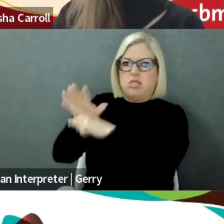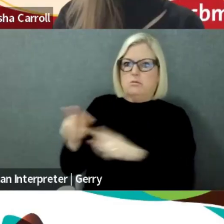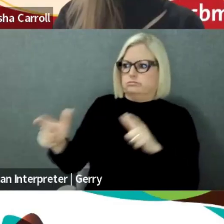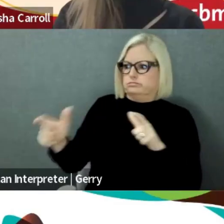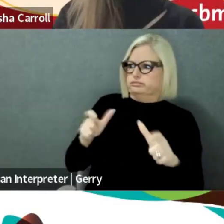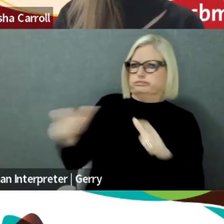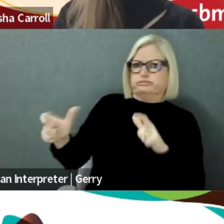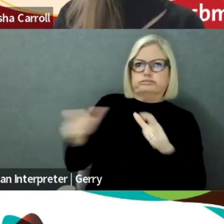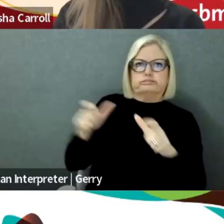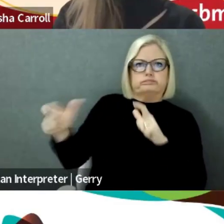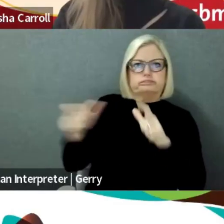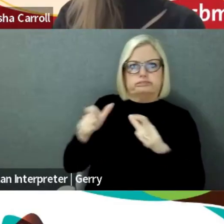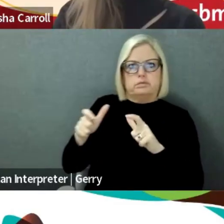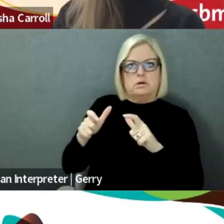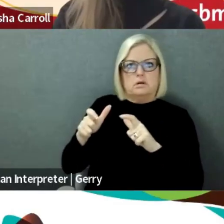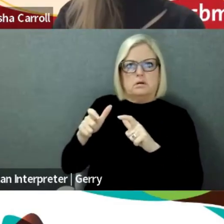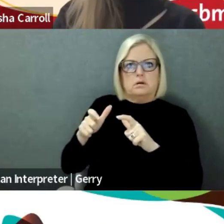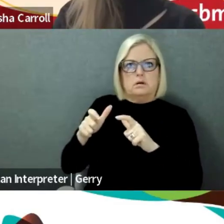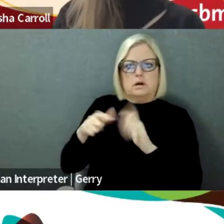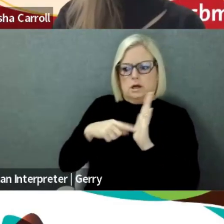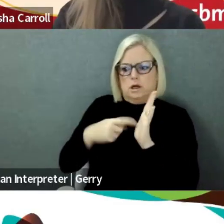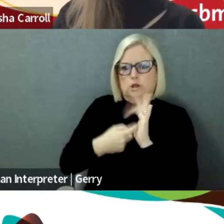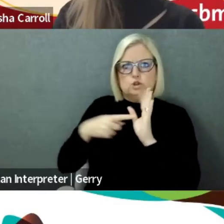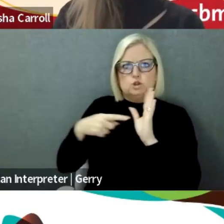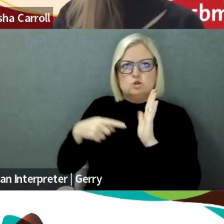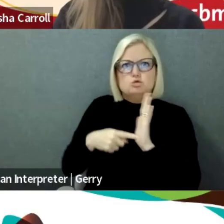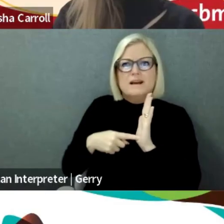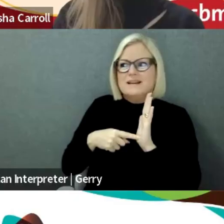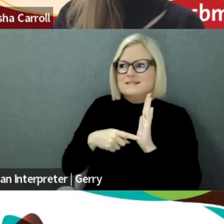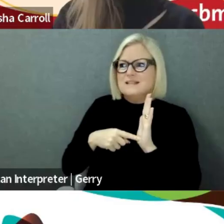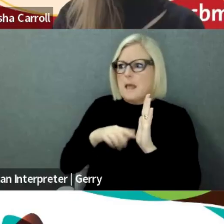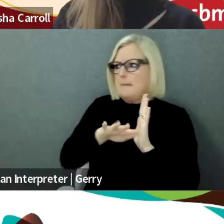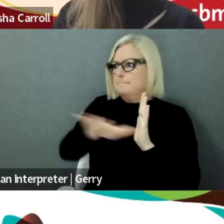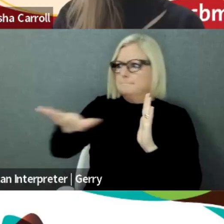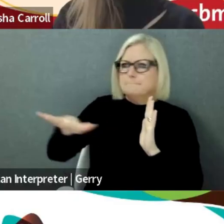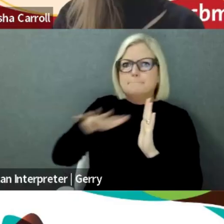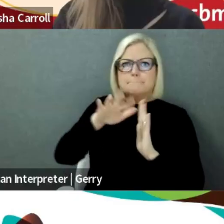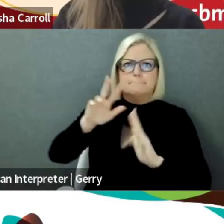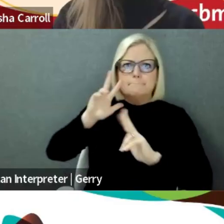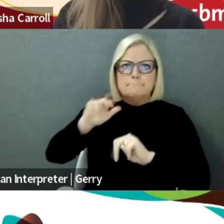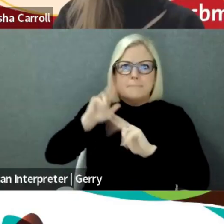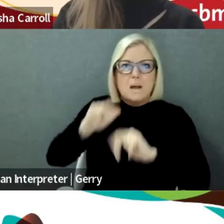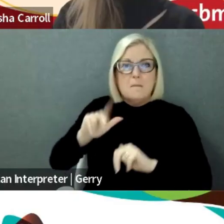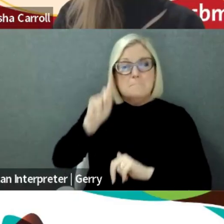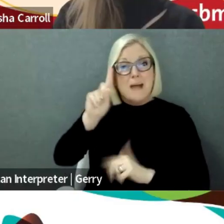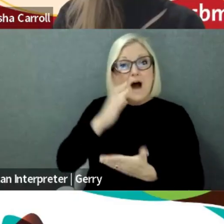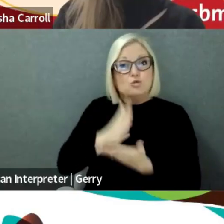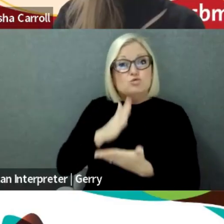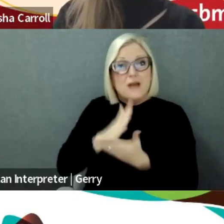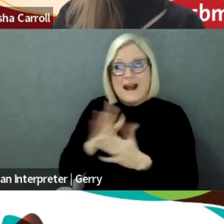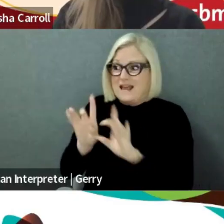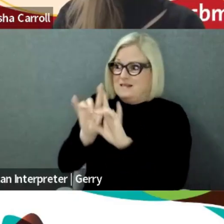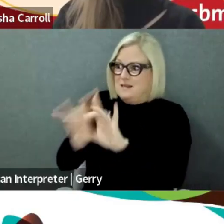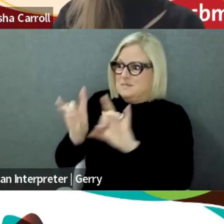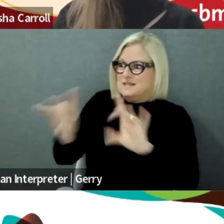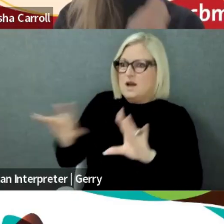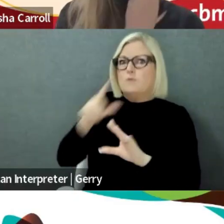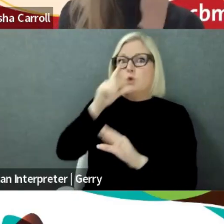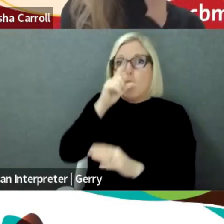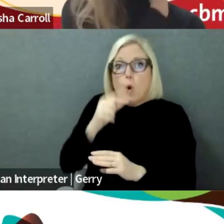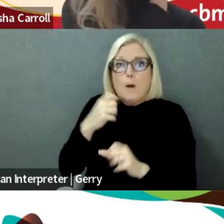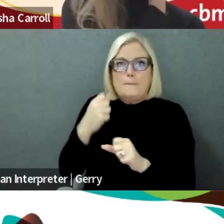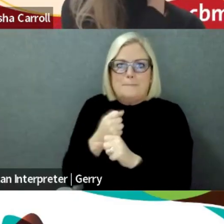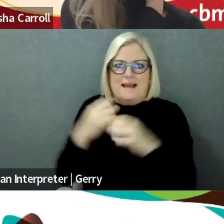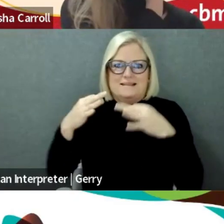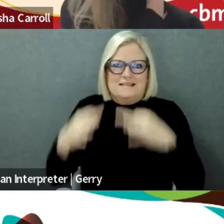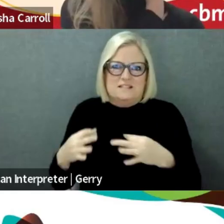right holders who can make their own decision about their own life. Another barrier is system and laws